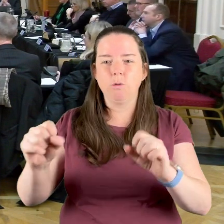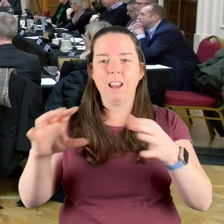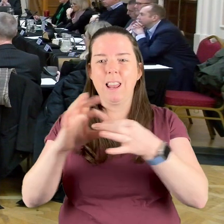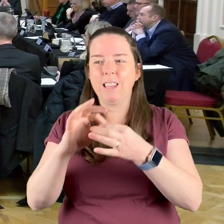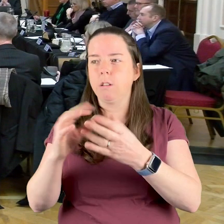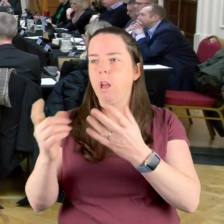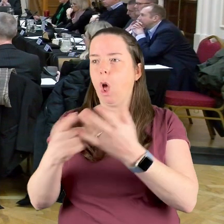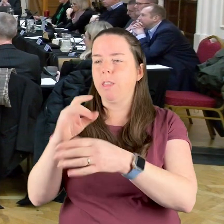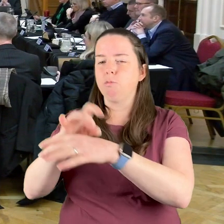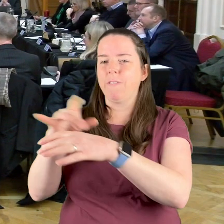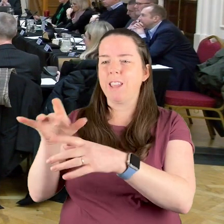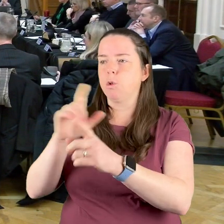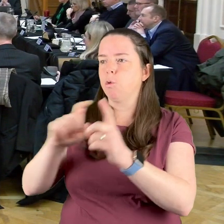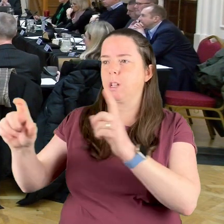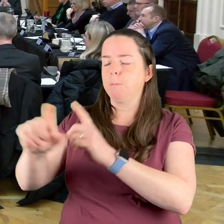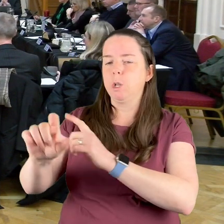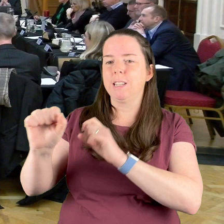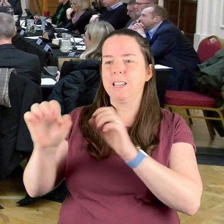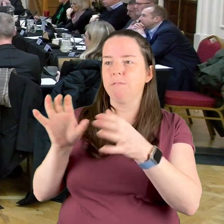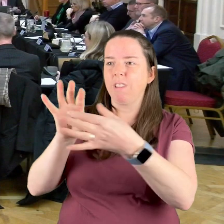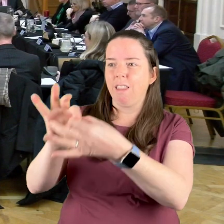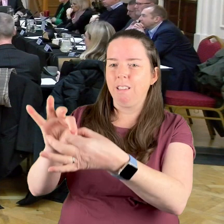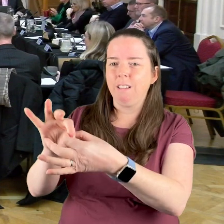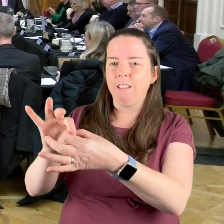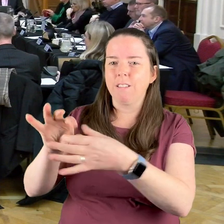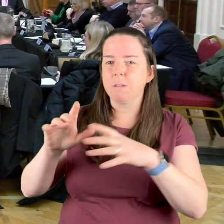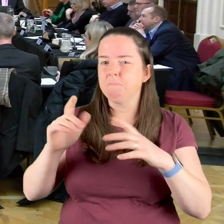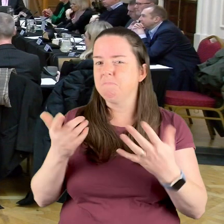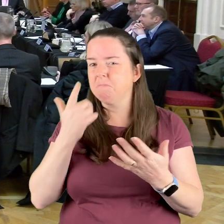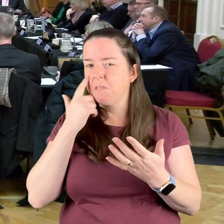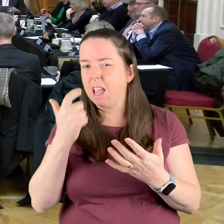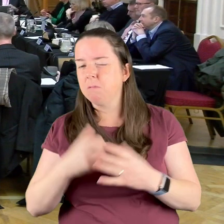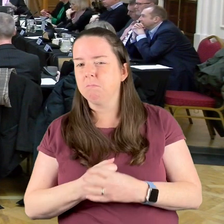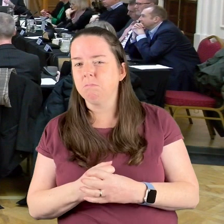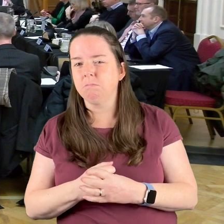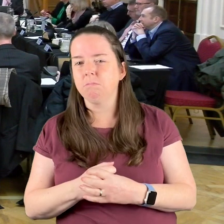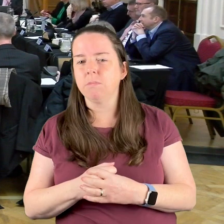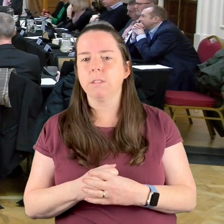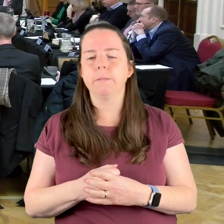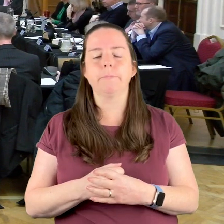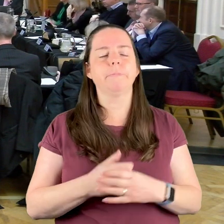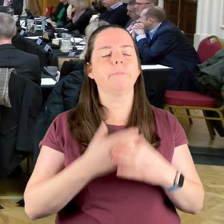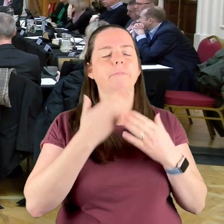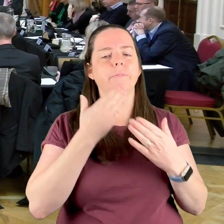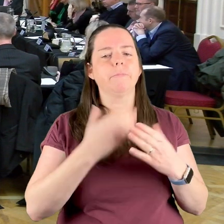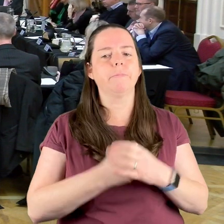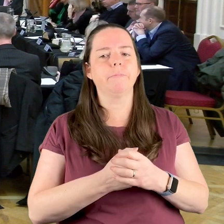to also reach out and link with other professionals in the community?